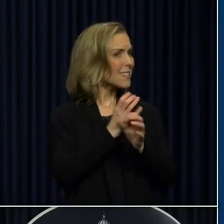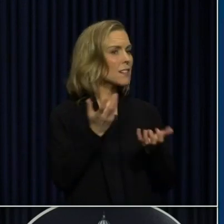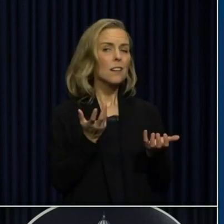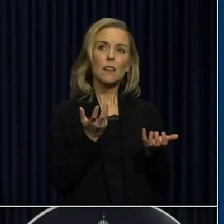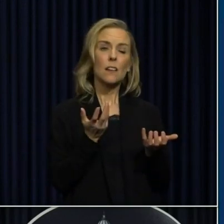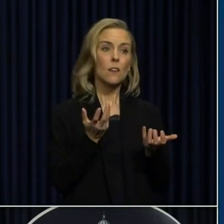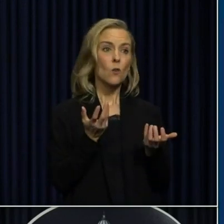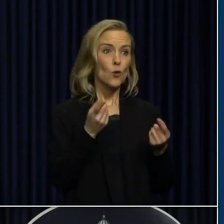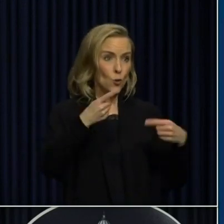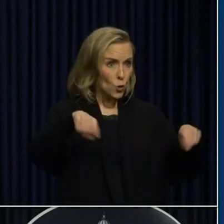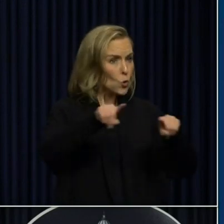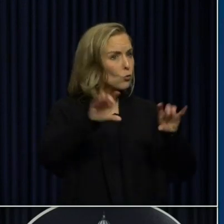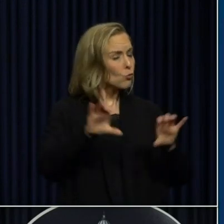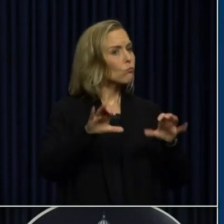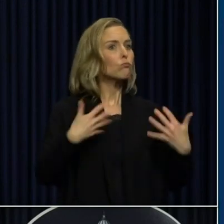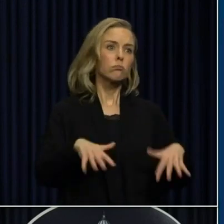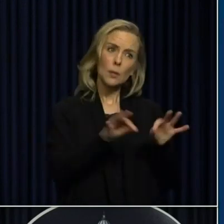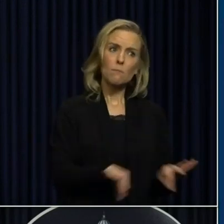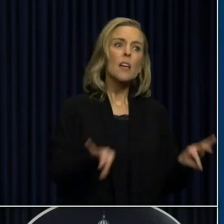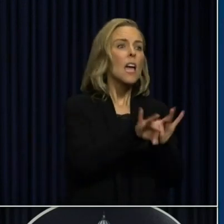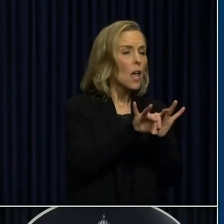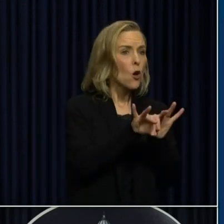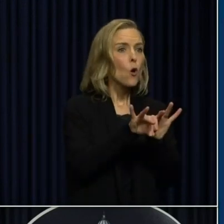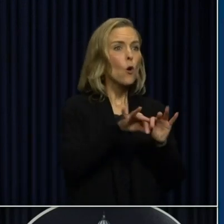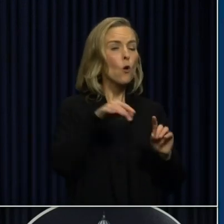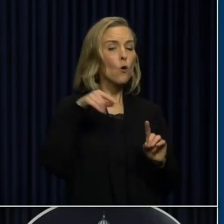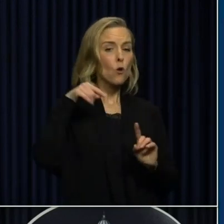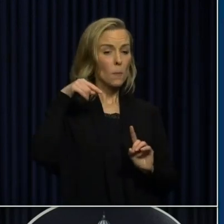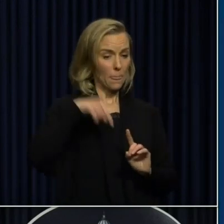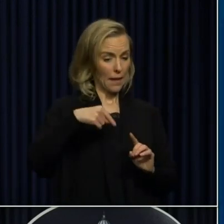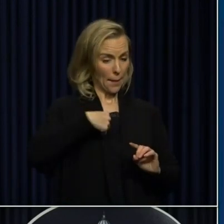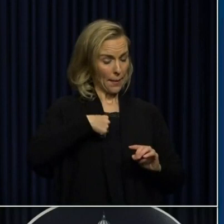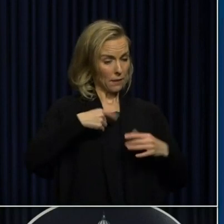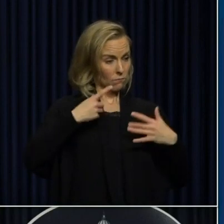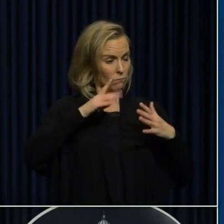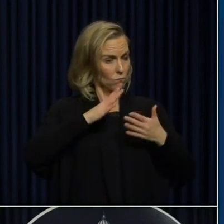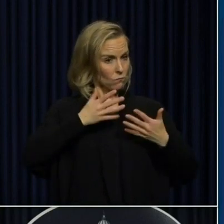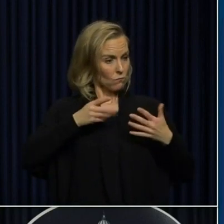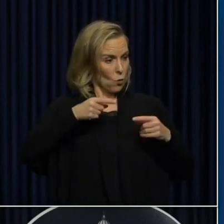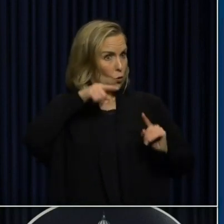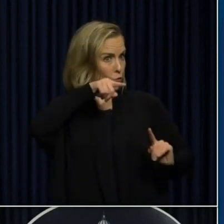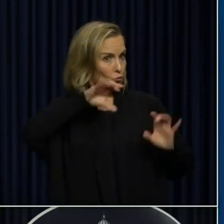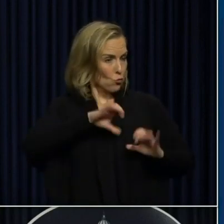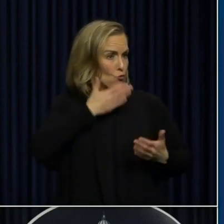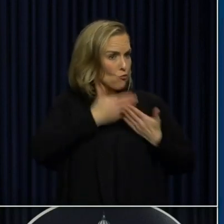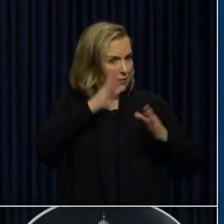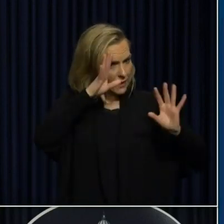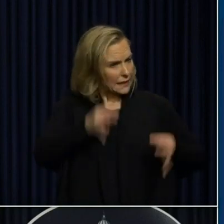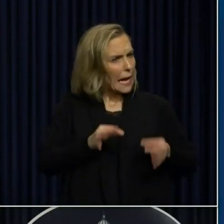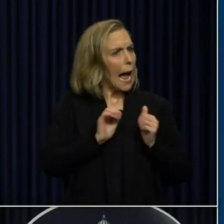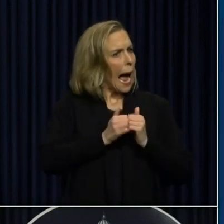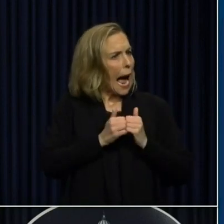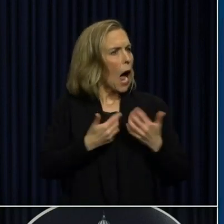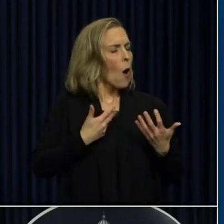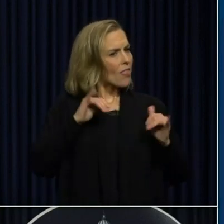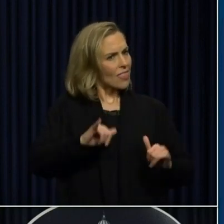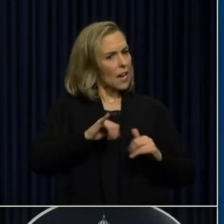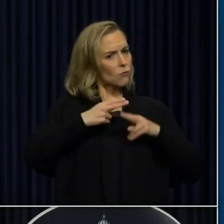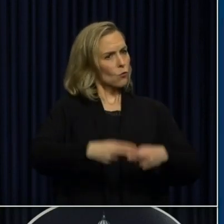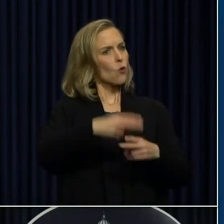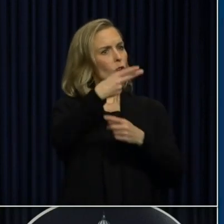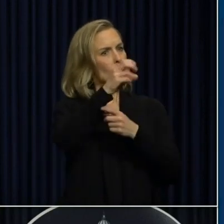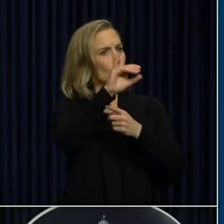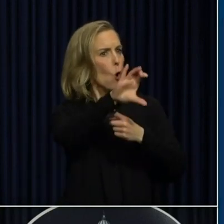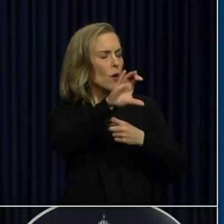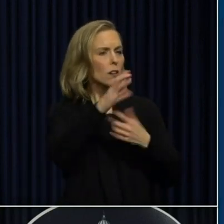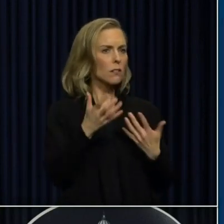everybody does matters. And everybody who makes a good decision does something heroic. And how many of